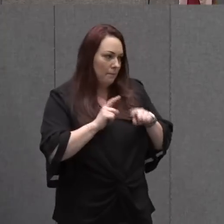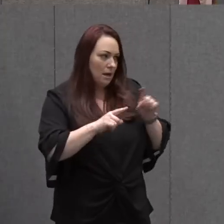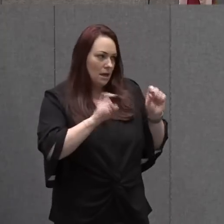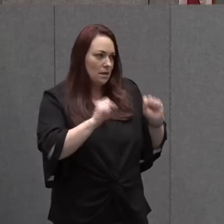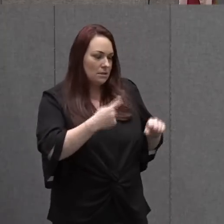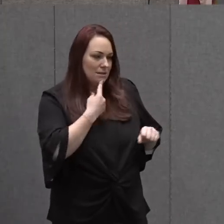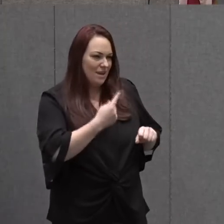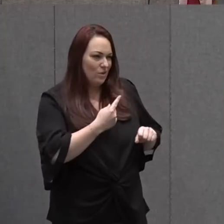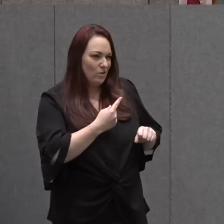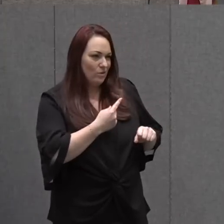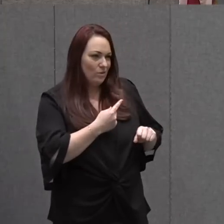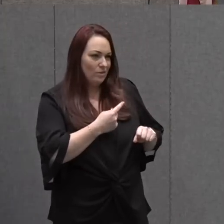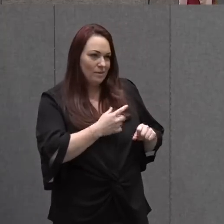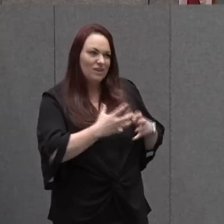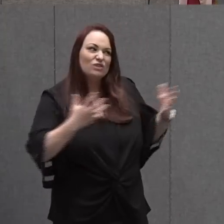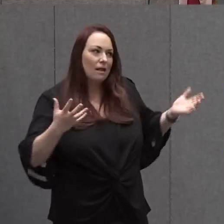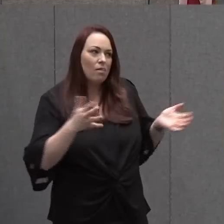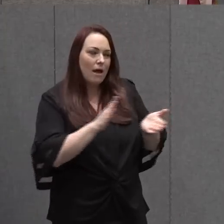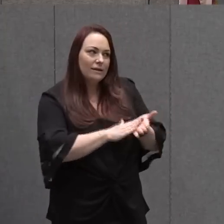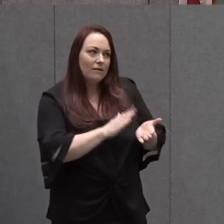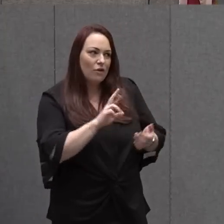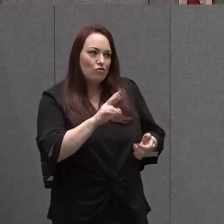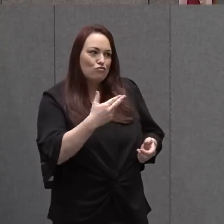there's still lots of rhyming. And